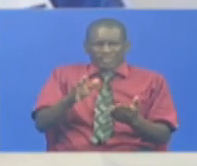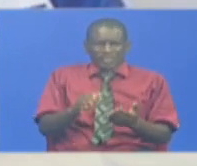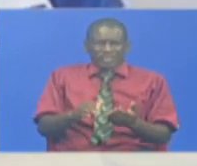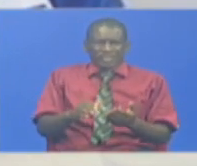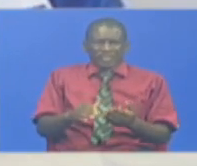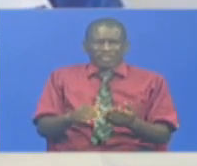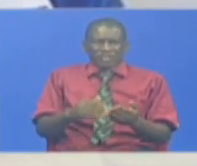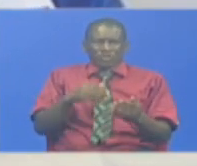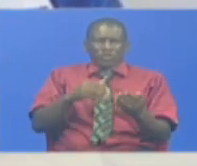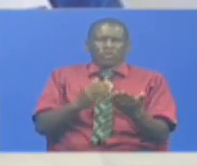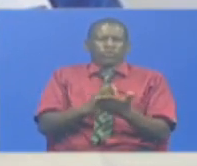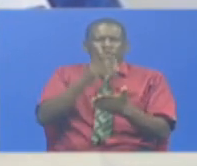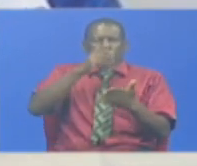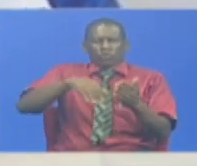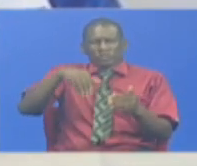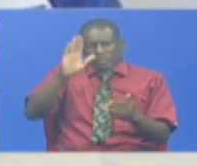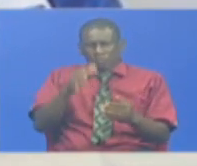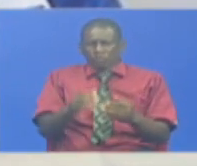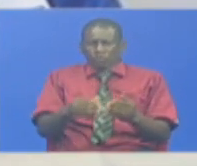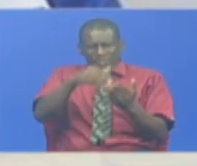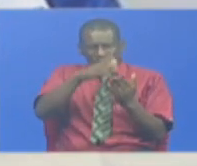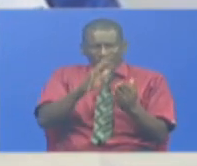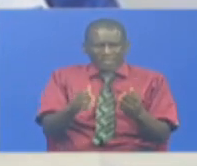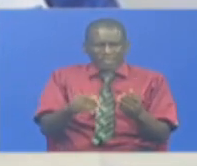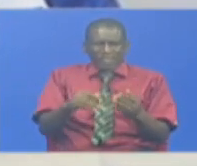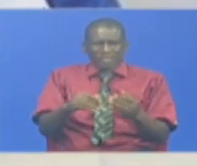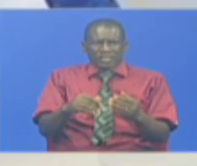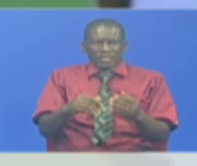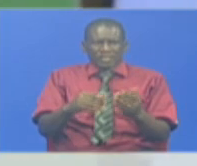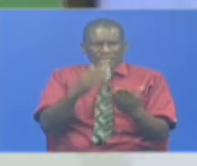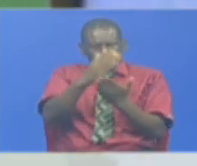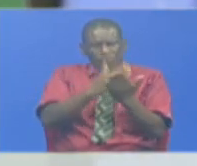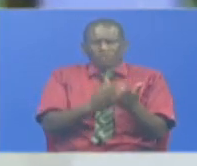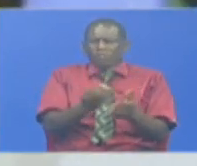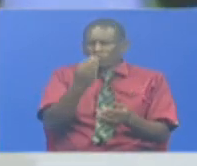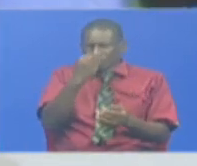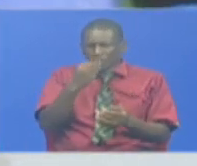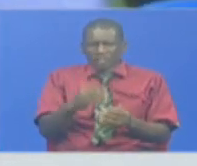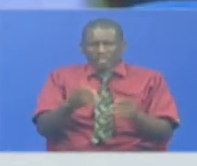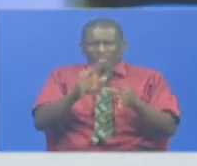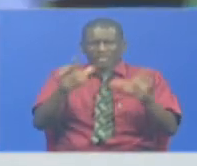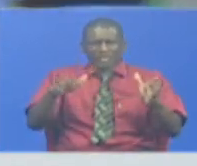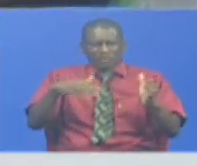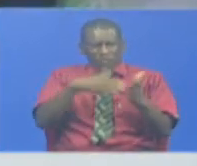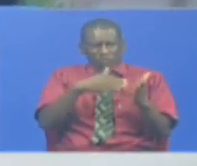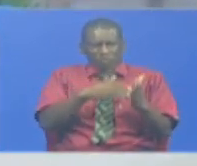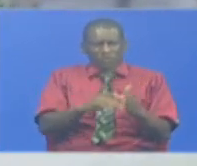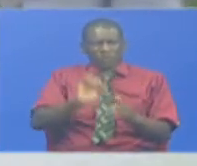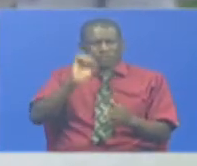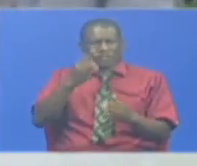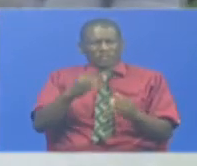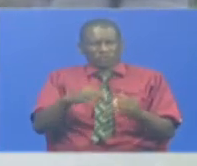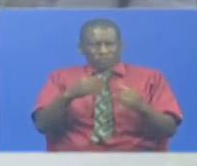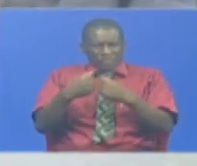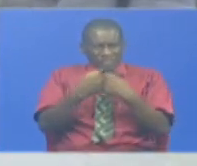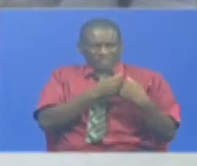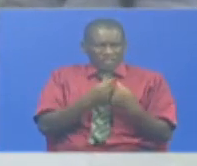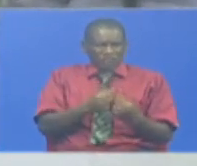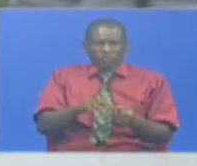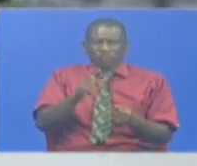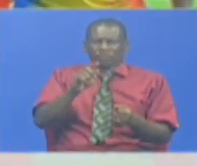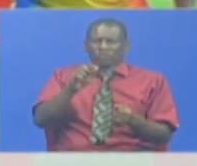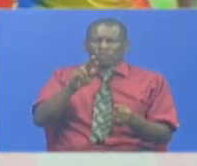kwa WhatsApp zetu vile tunapasha kukula. The language barrier was an initial test for Tuyisenge, who